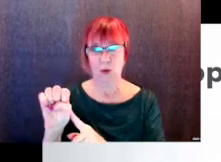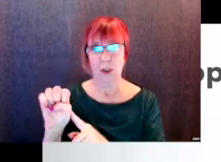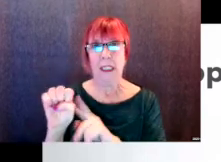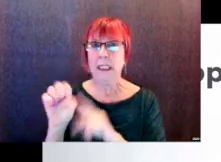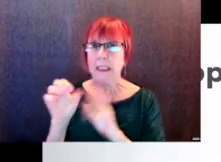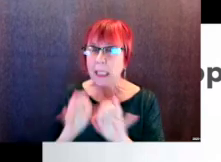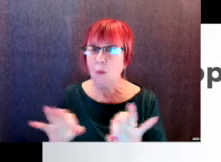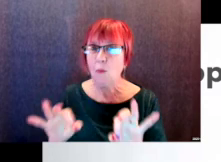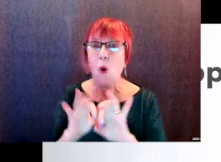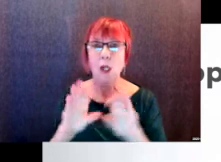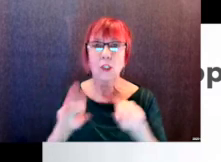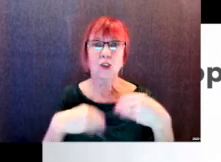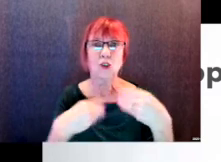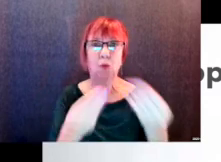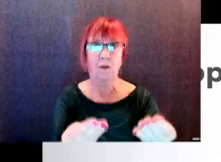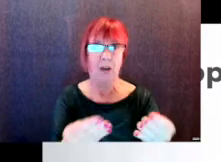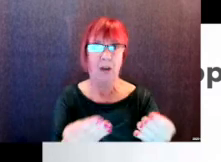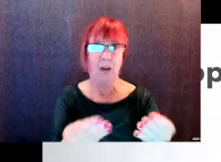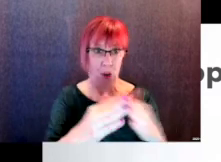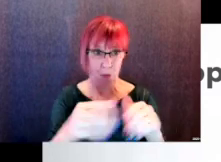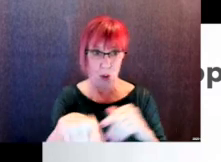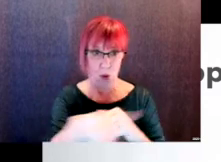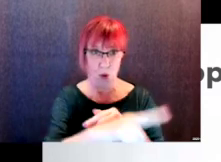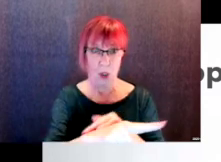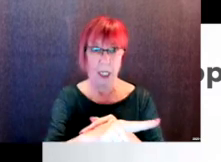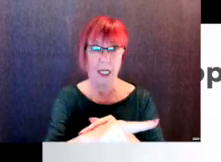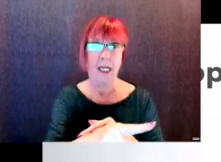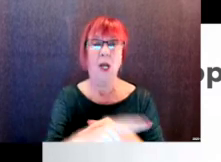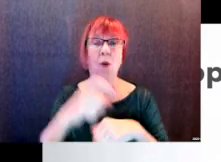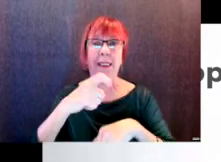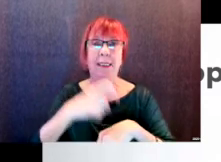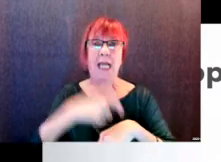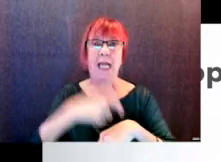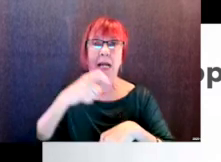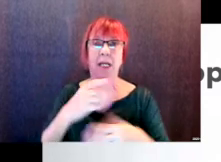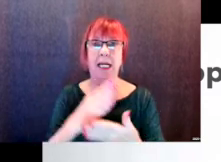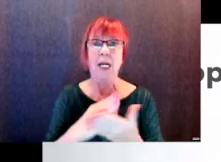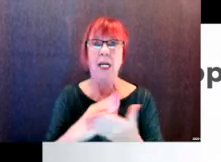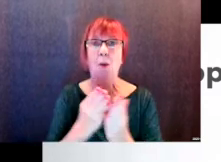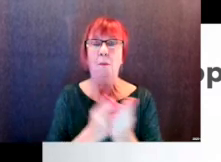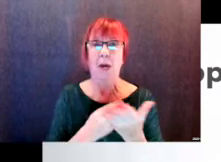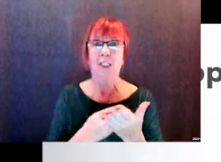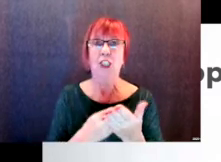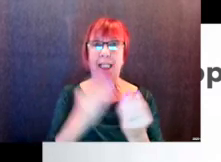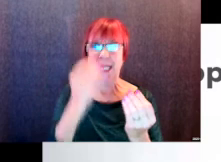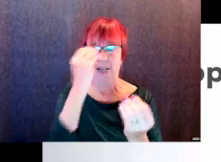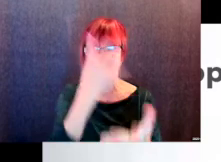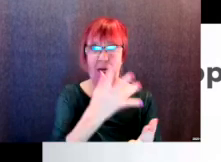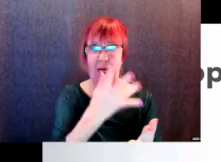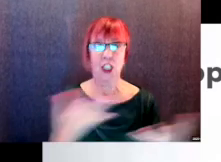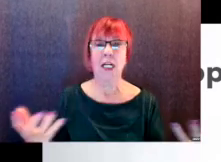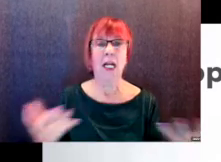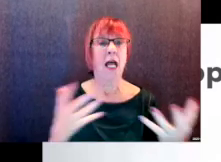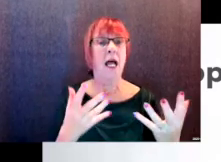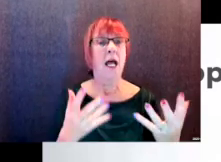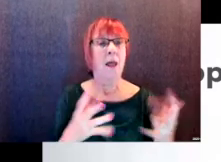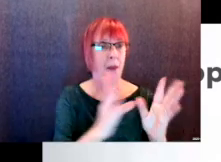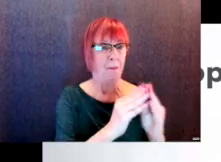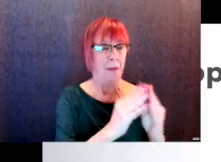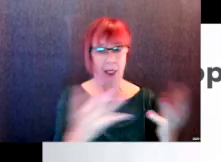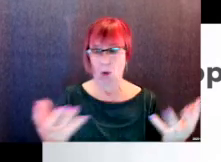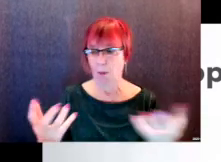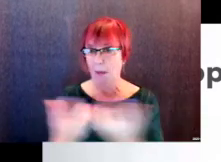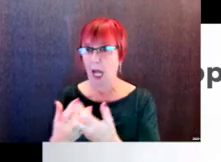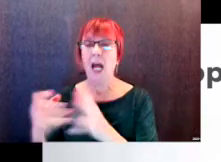Announcing and offering earlier one-on-one meetings would help us ensure that these meetings can be scheduled between